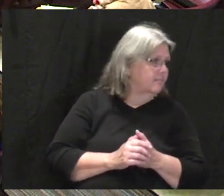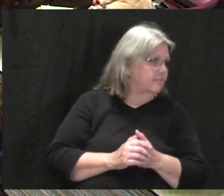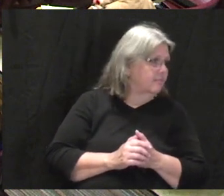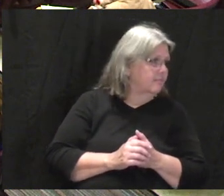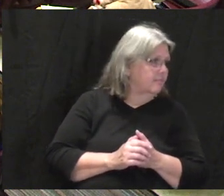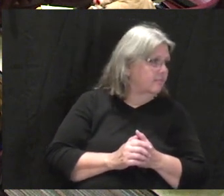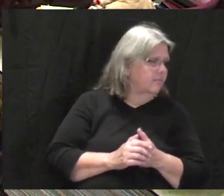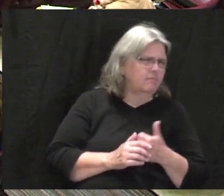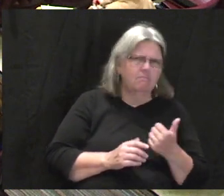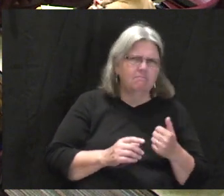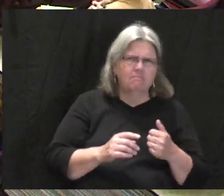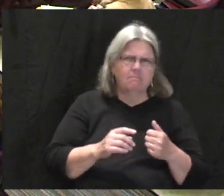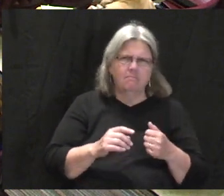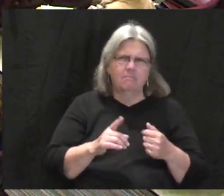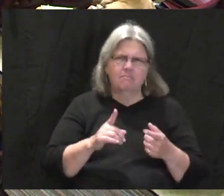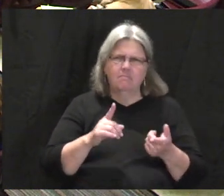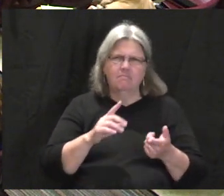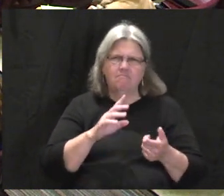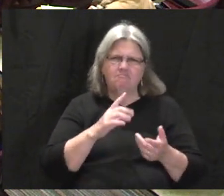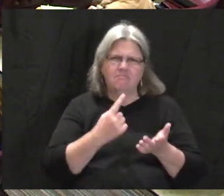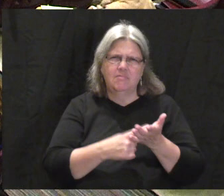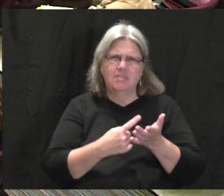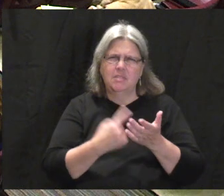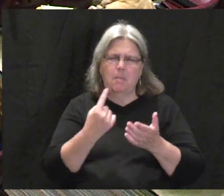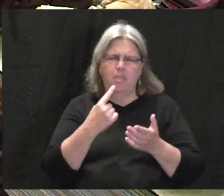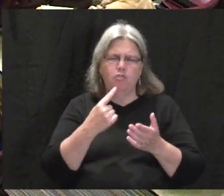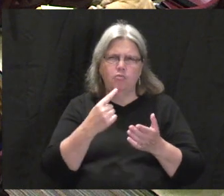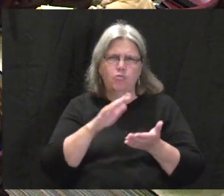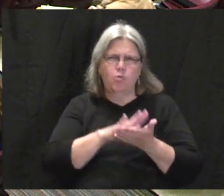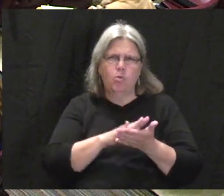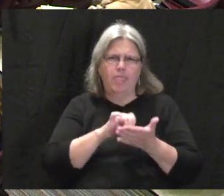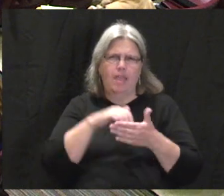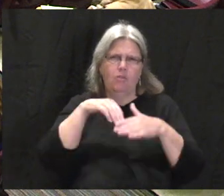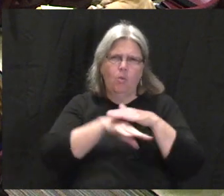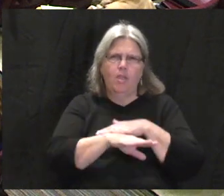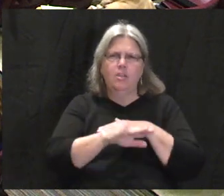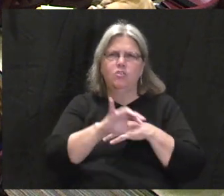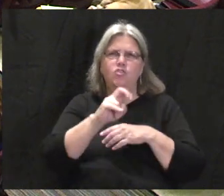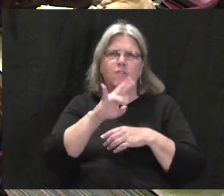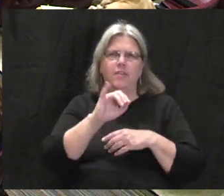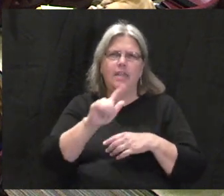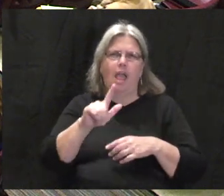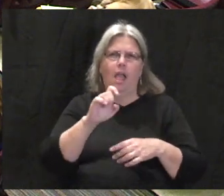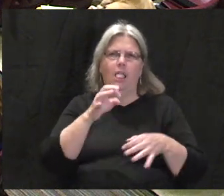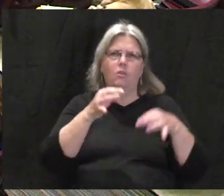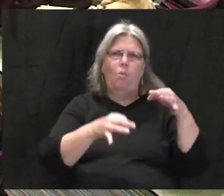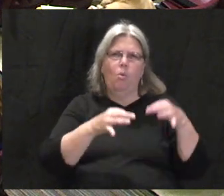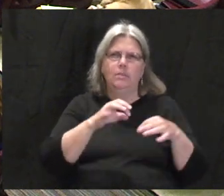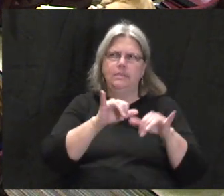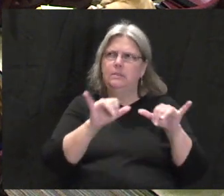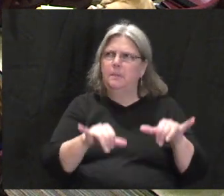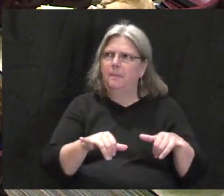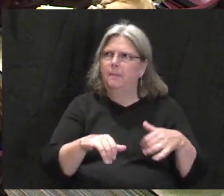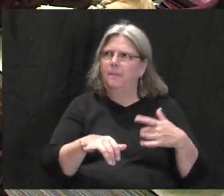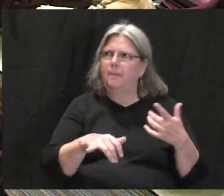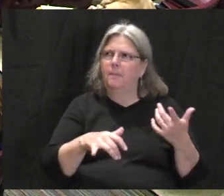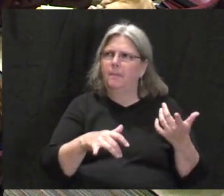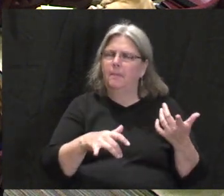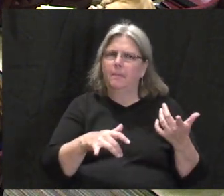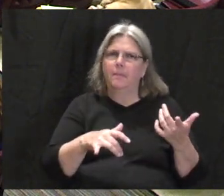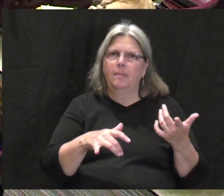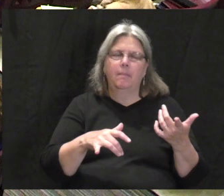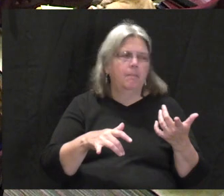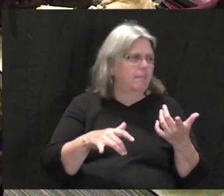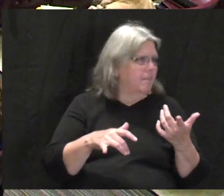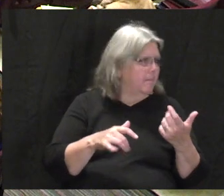juveniles? Students that get out of school and put in the juvenile system. Relate that to OSS?